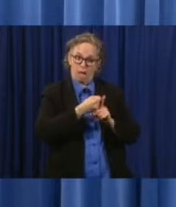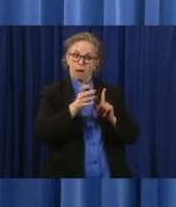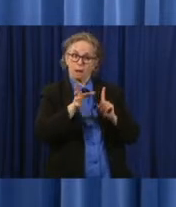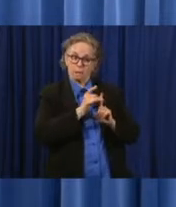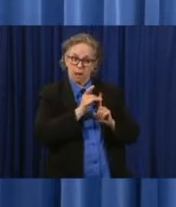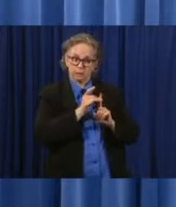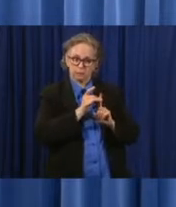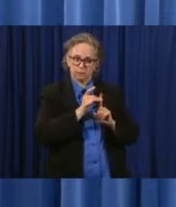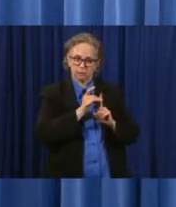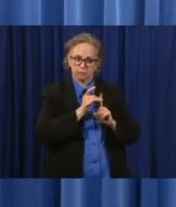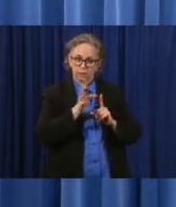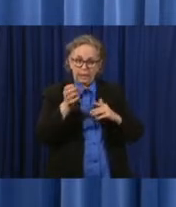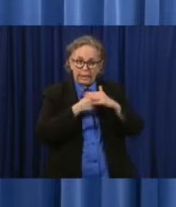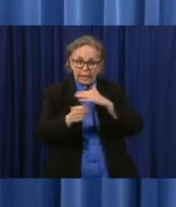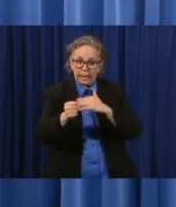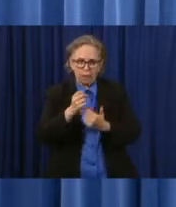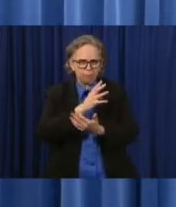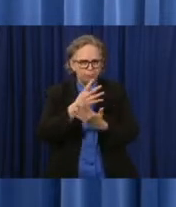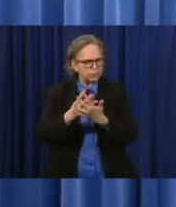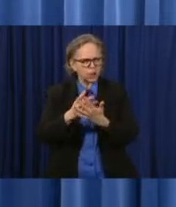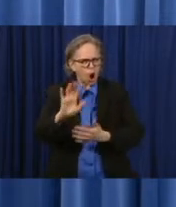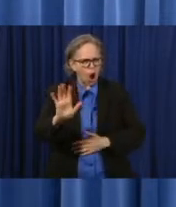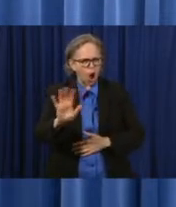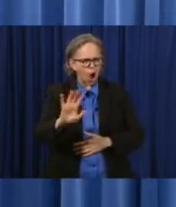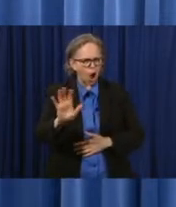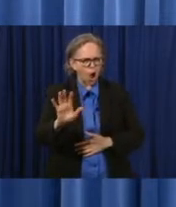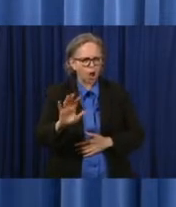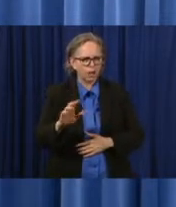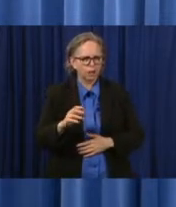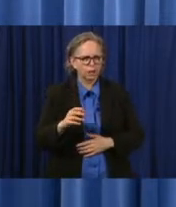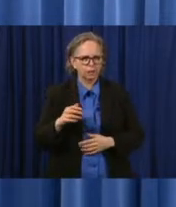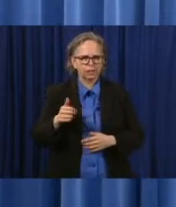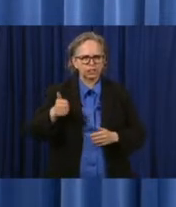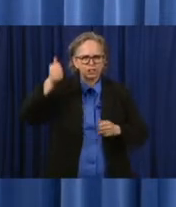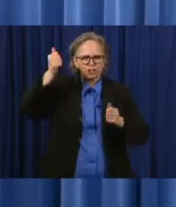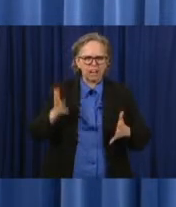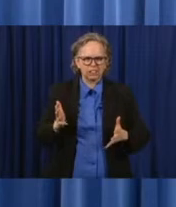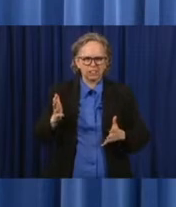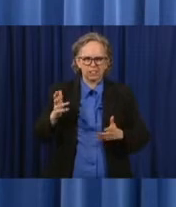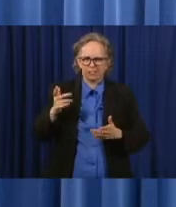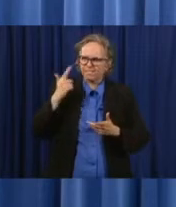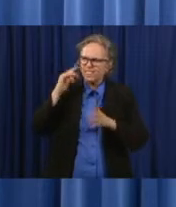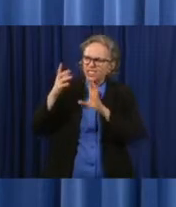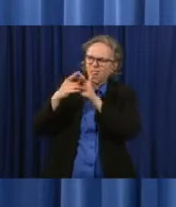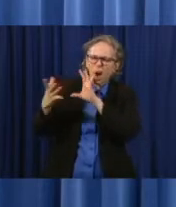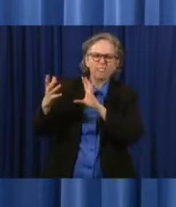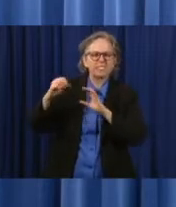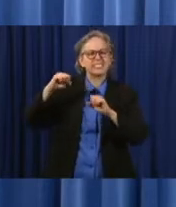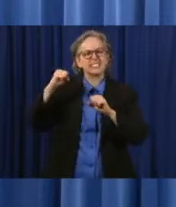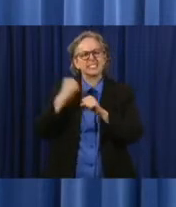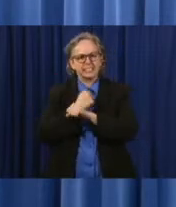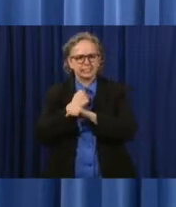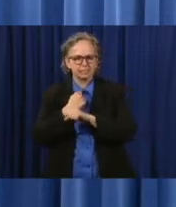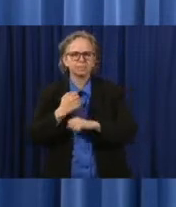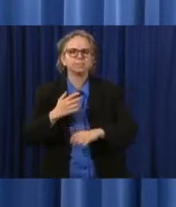The director is no longer on the phone, I don't think. Eric, she's not on the phone. That is a question. One of the things that we